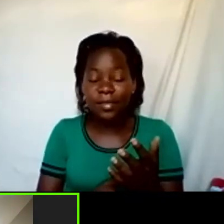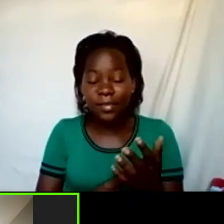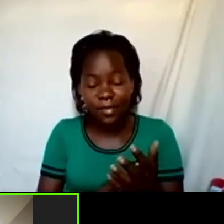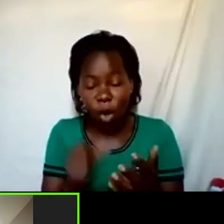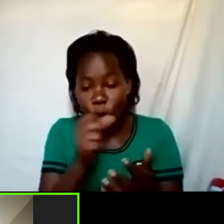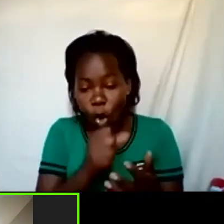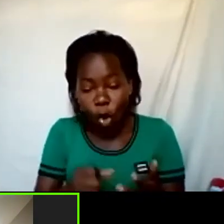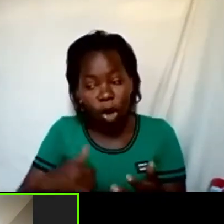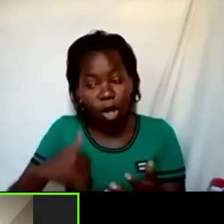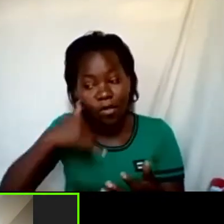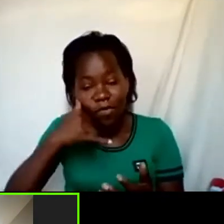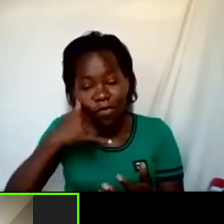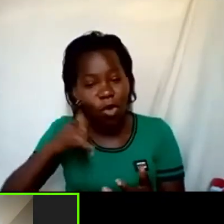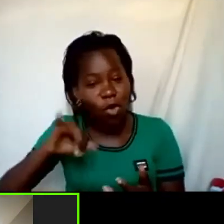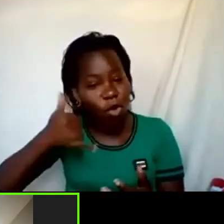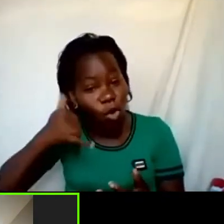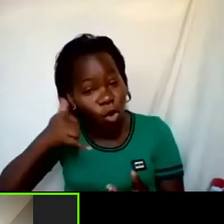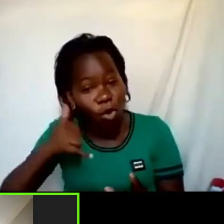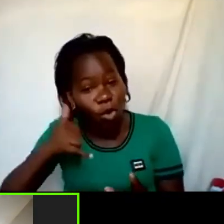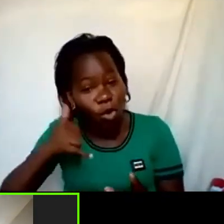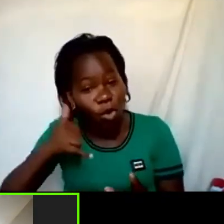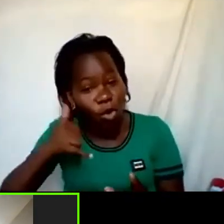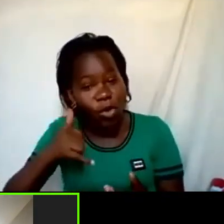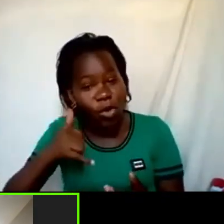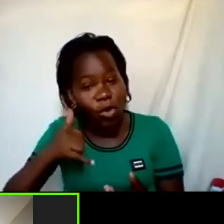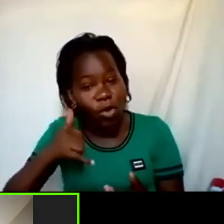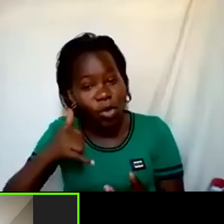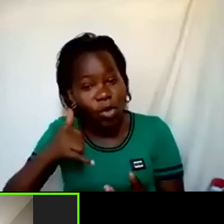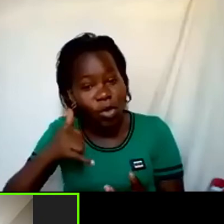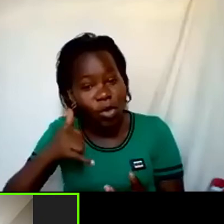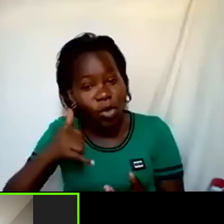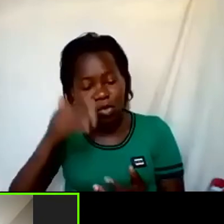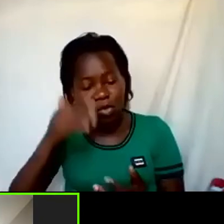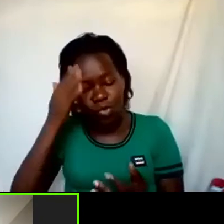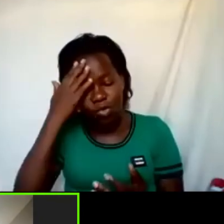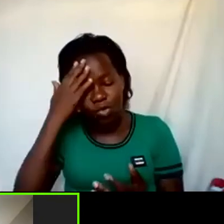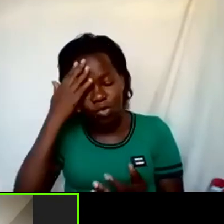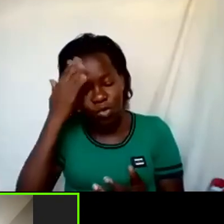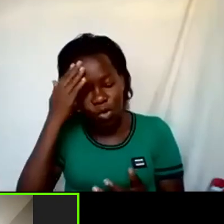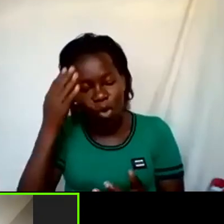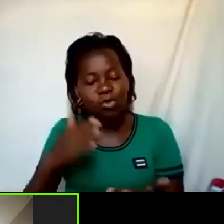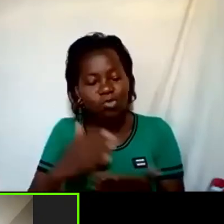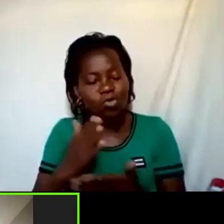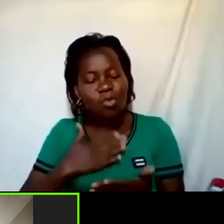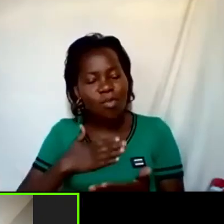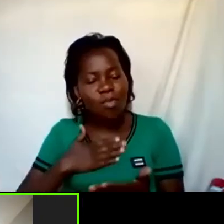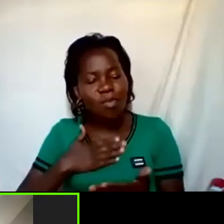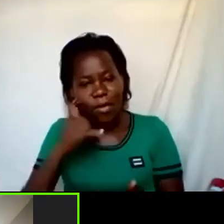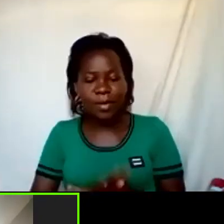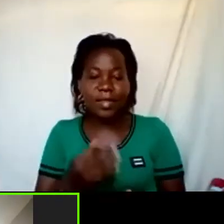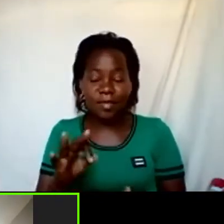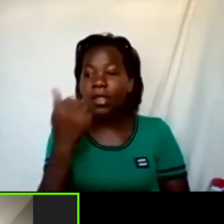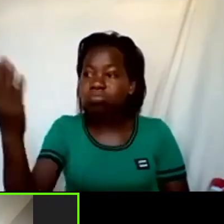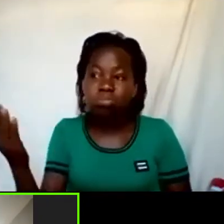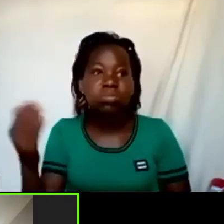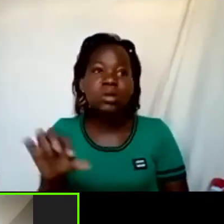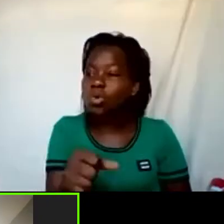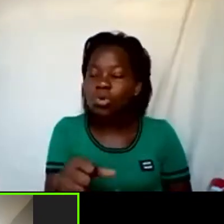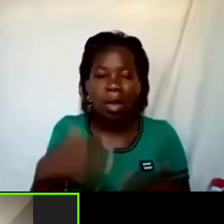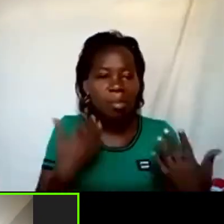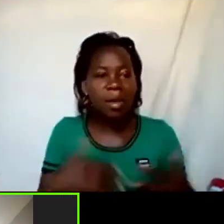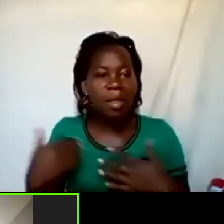pick the old phone. I love it. I want one of those in my house. Thank you, Dr.